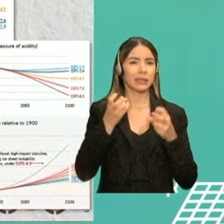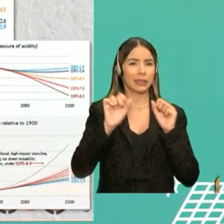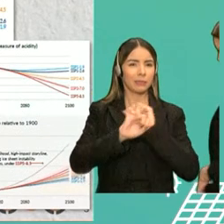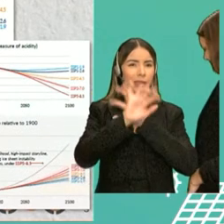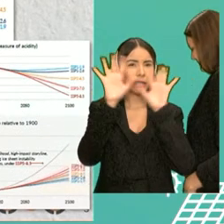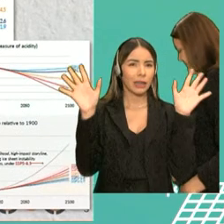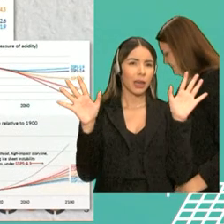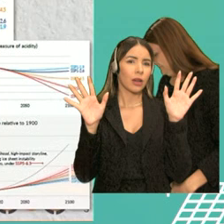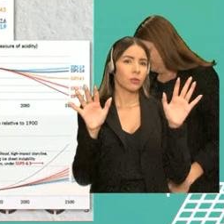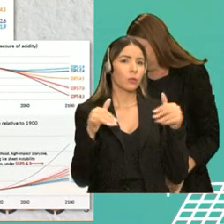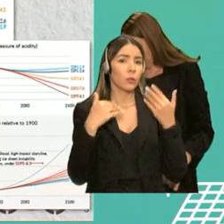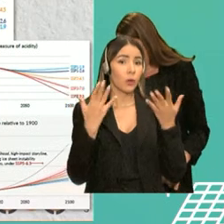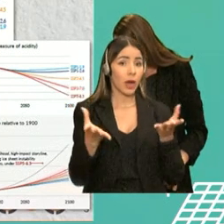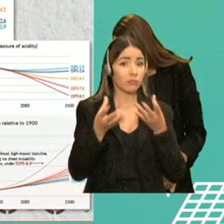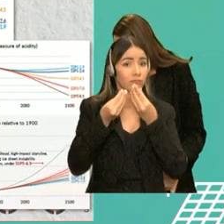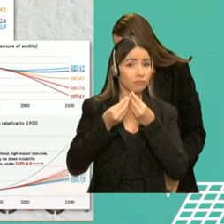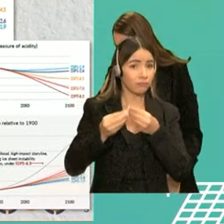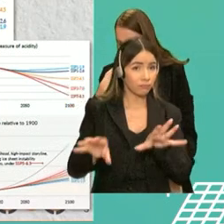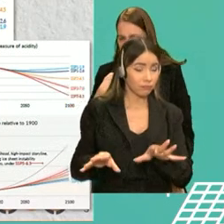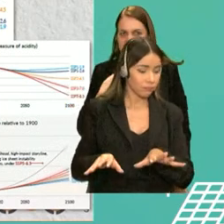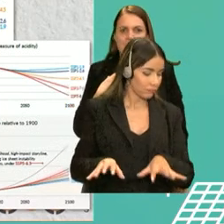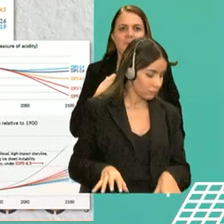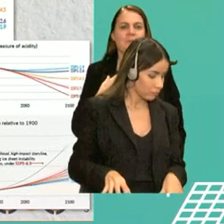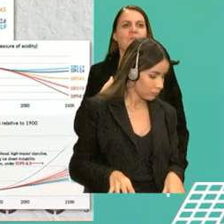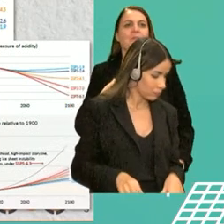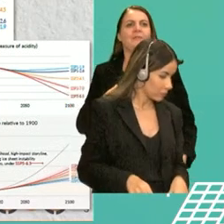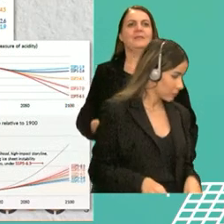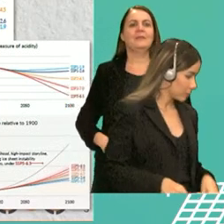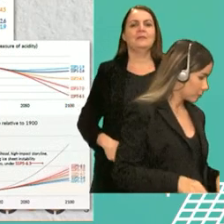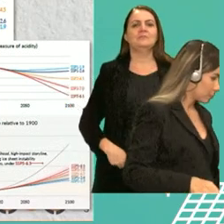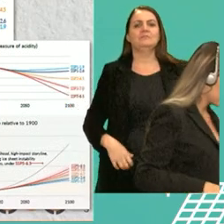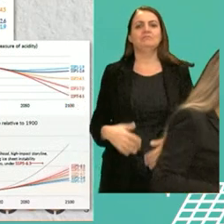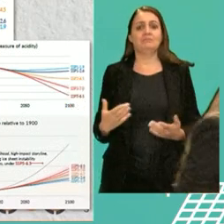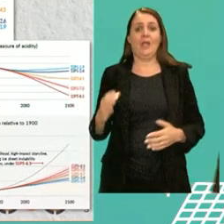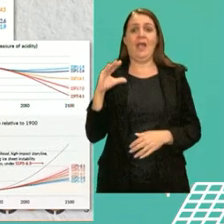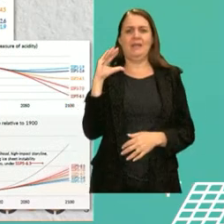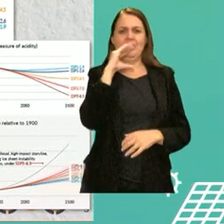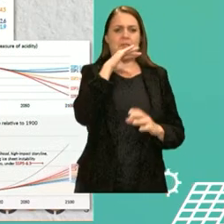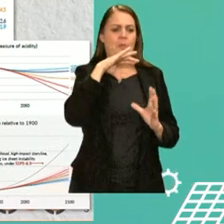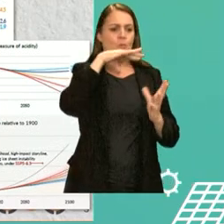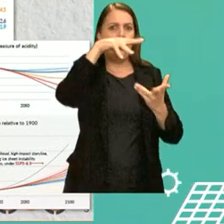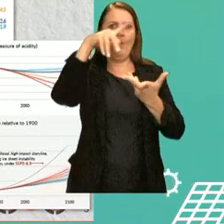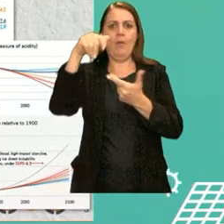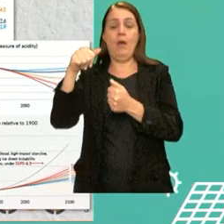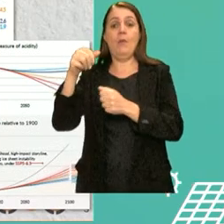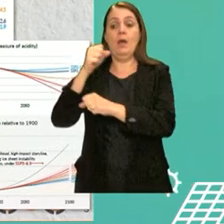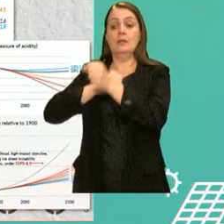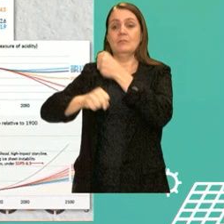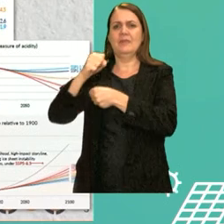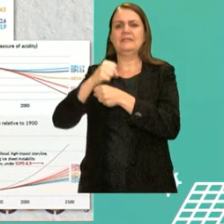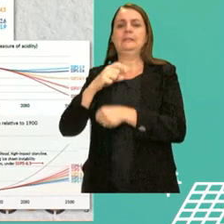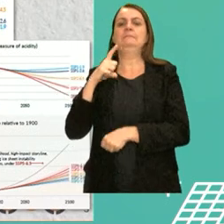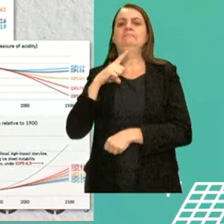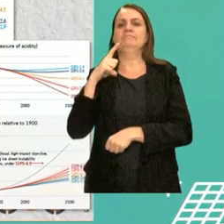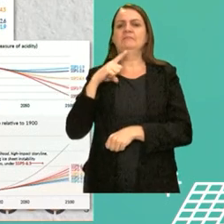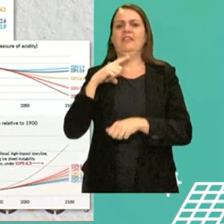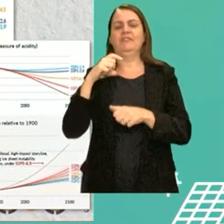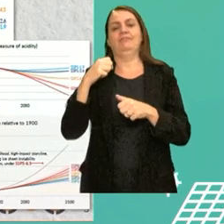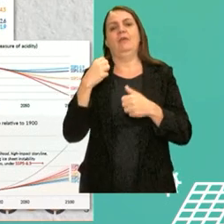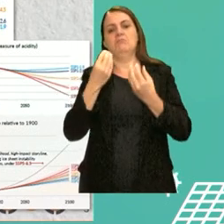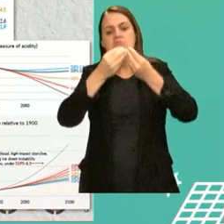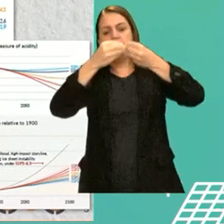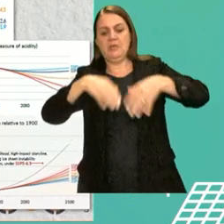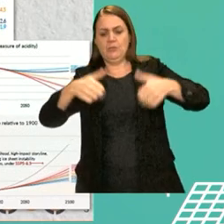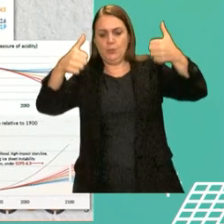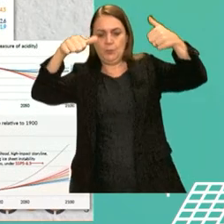very clear. We feel the effects on global warming. So we've had a very intense crisis,